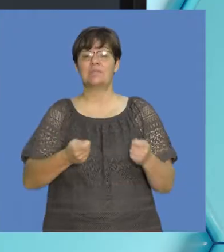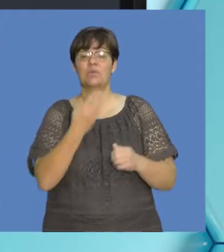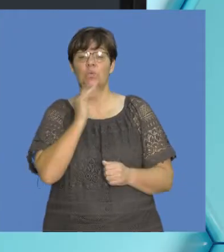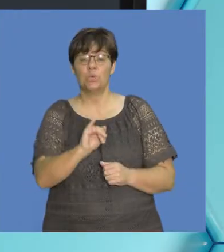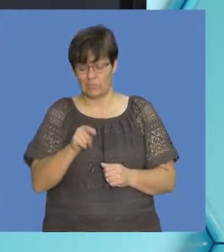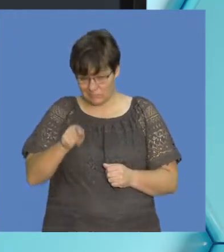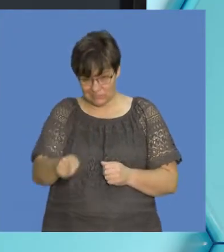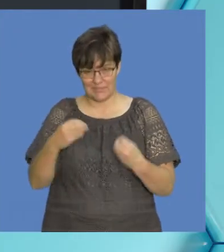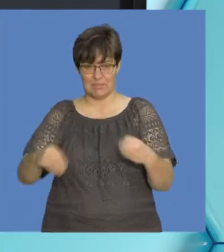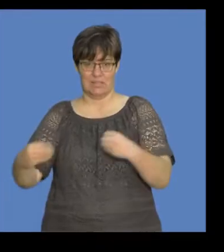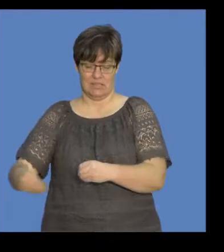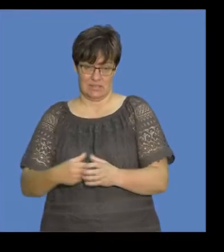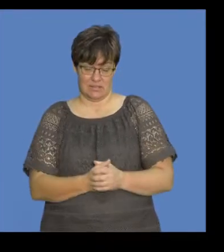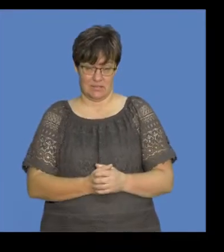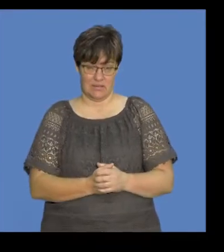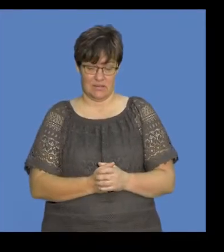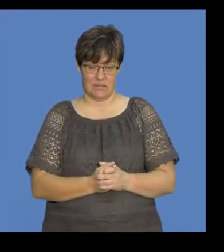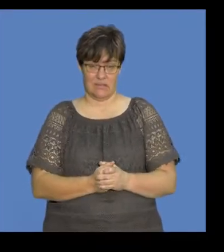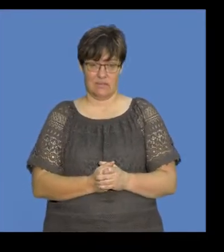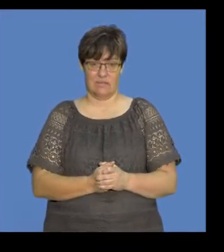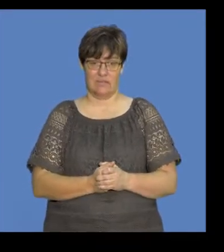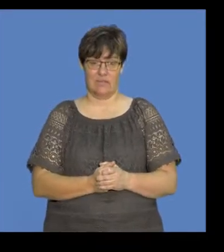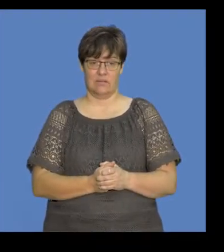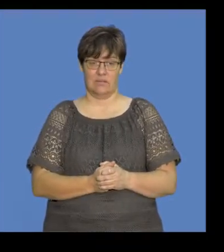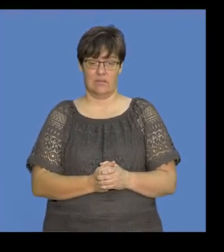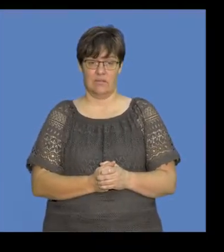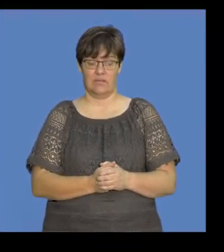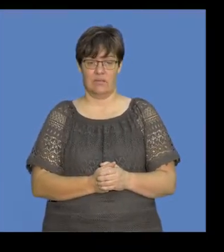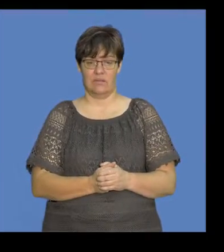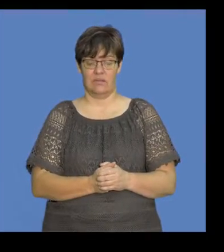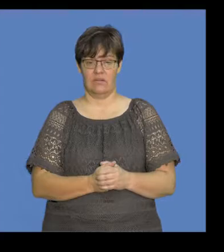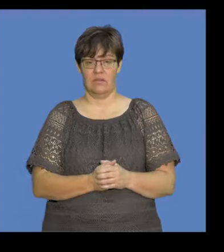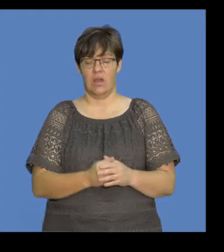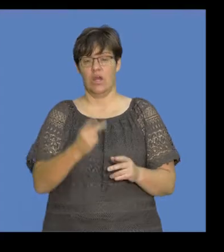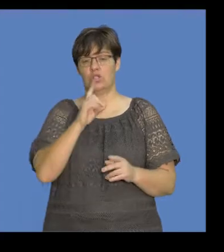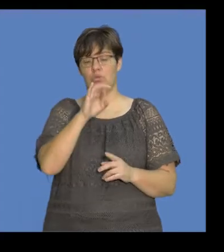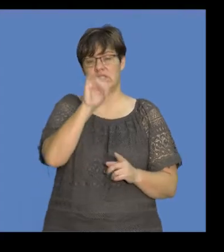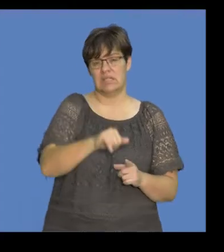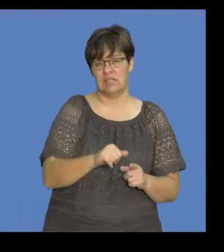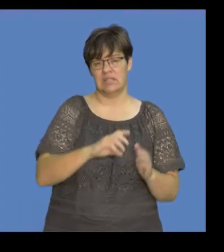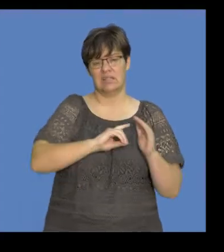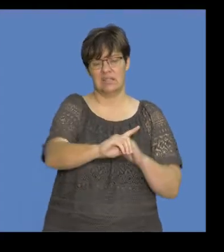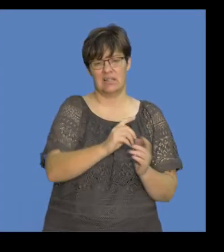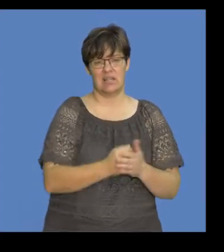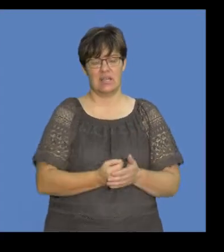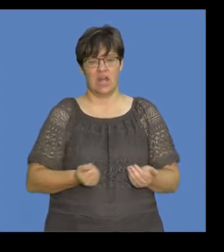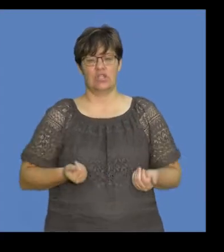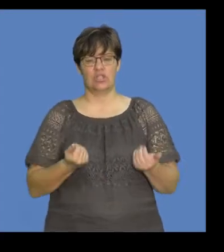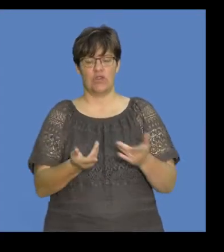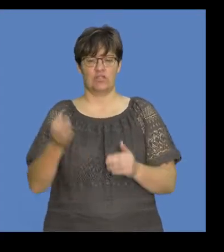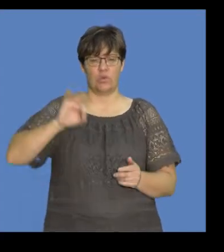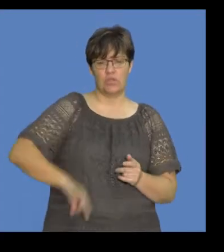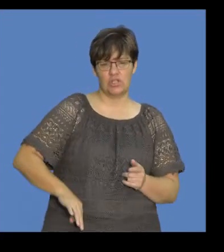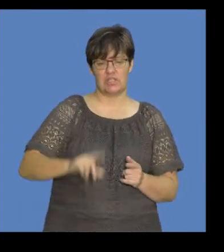company, right? You get duty on debit entries, you get something called service commissions, your